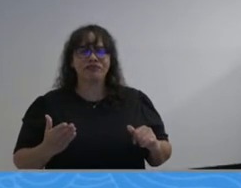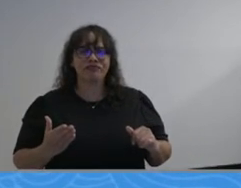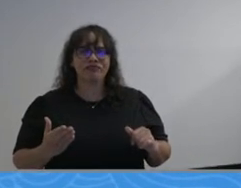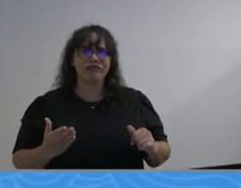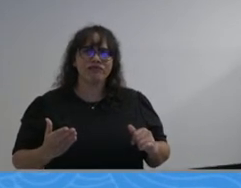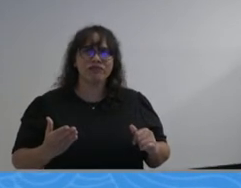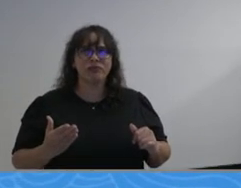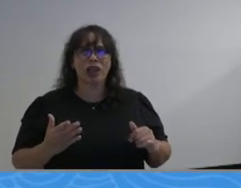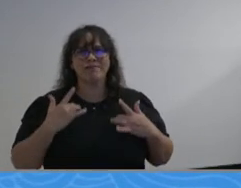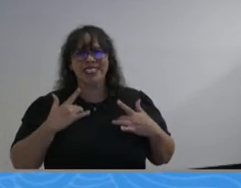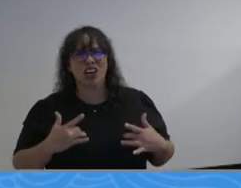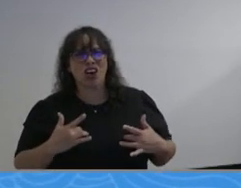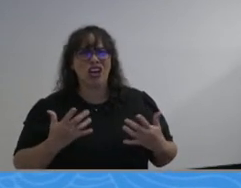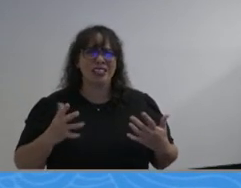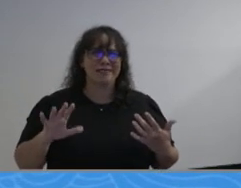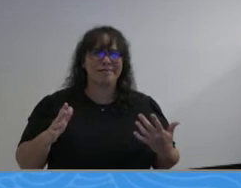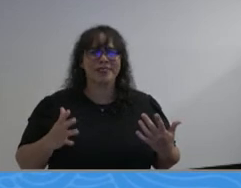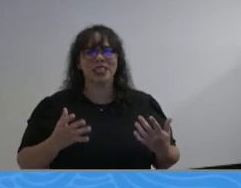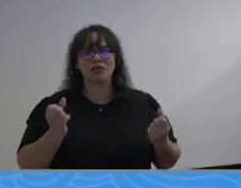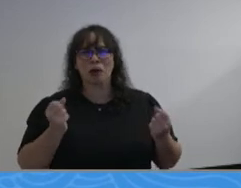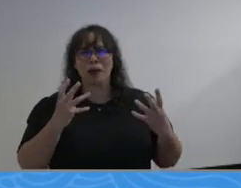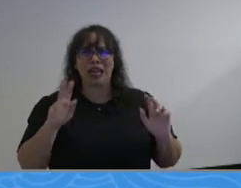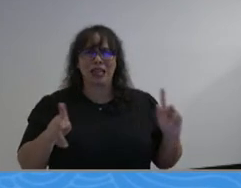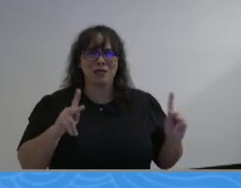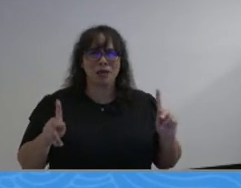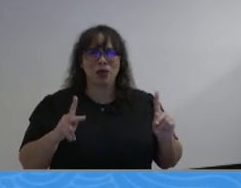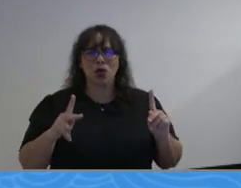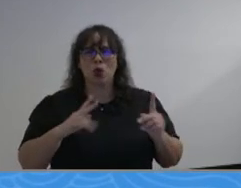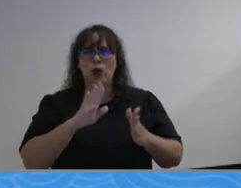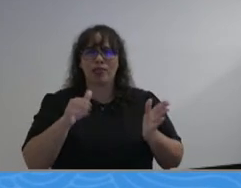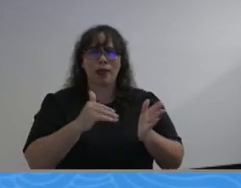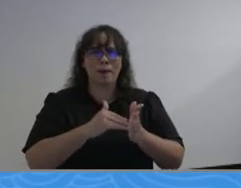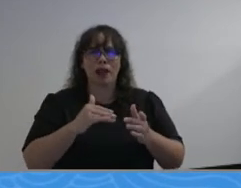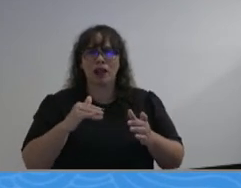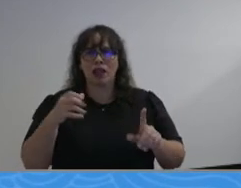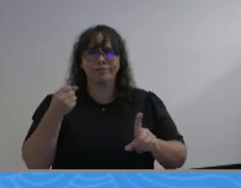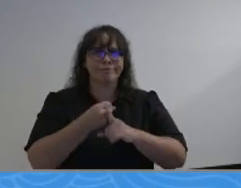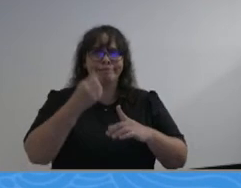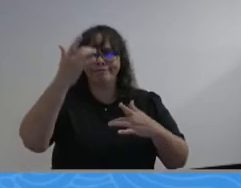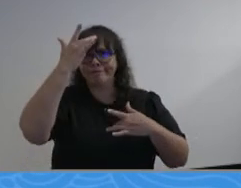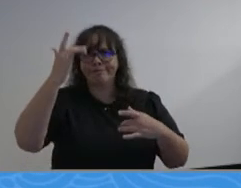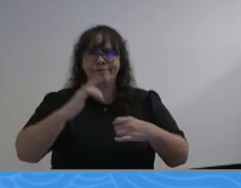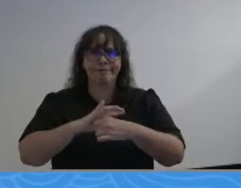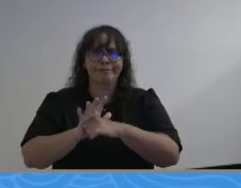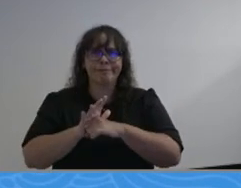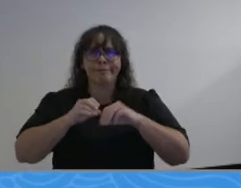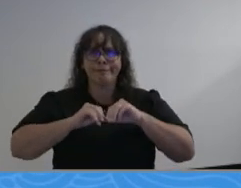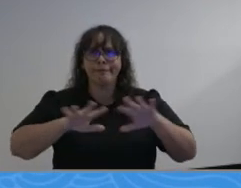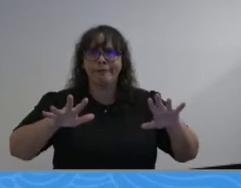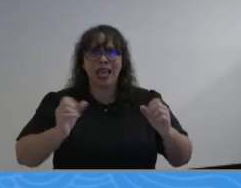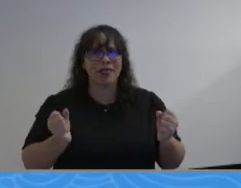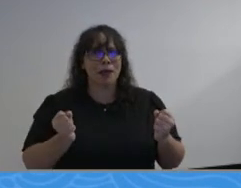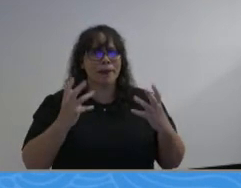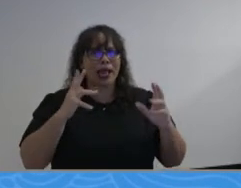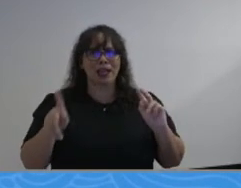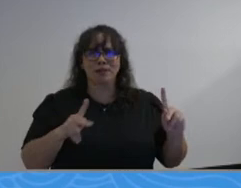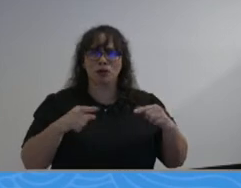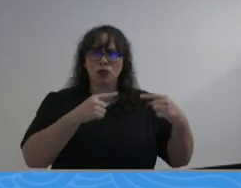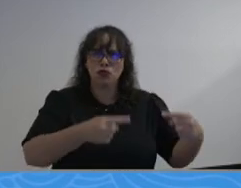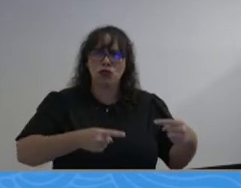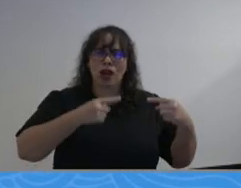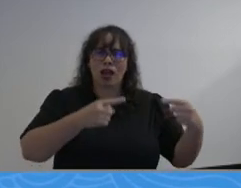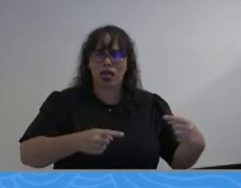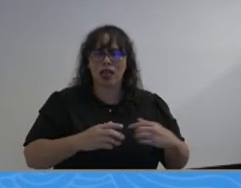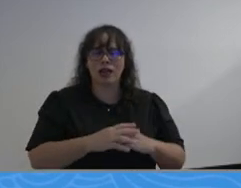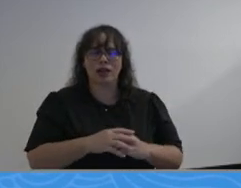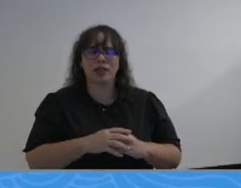a bit disheartening, I think, for many households, as you said, we're in the middle of a pandemic. You know, there are many households who are struggling. And I think